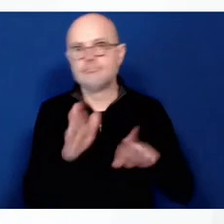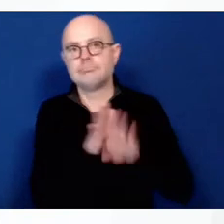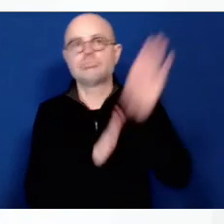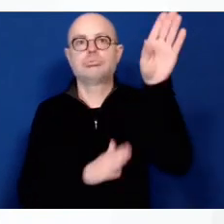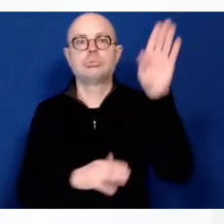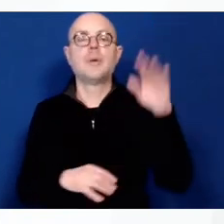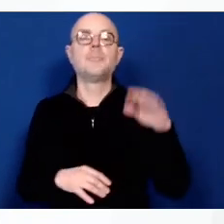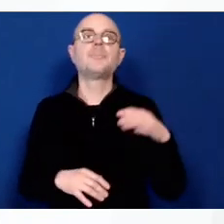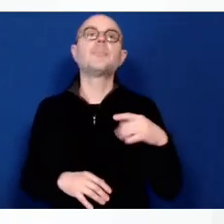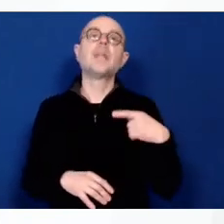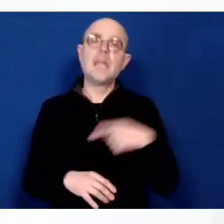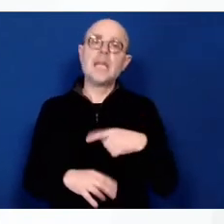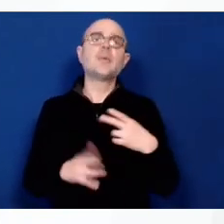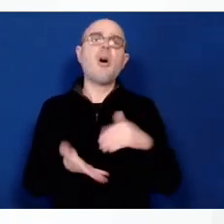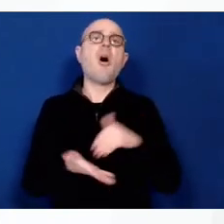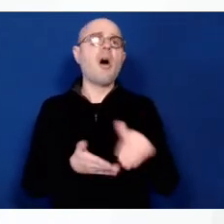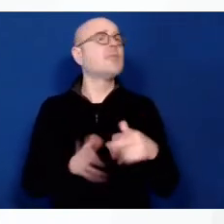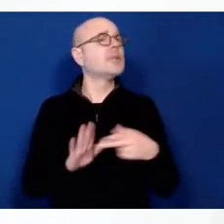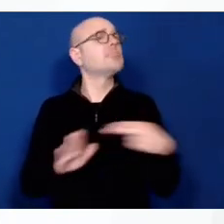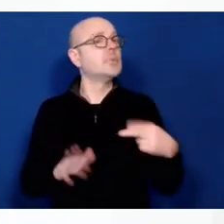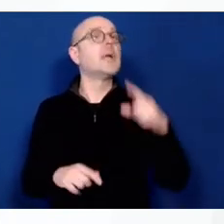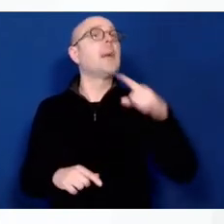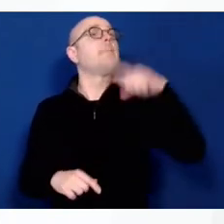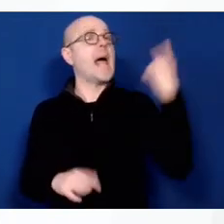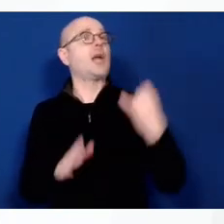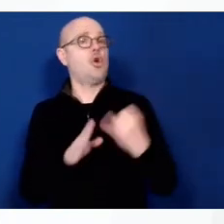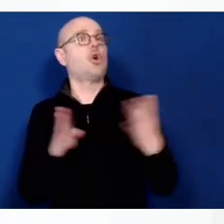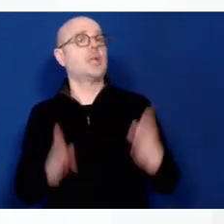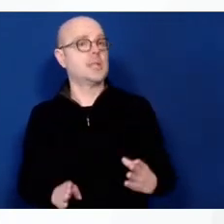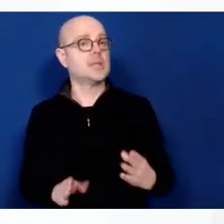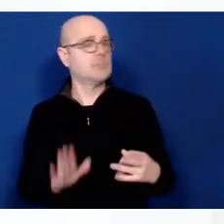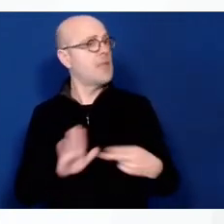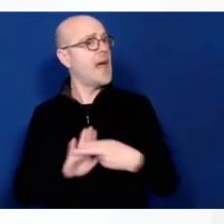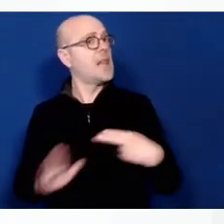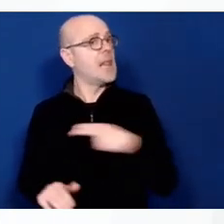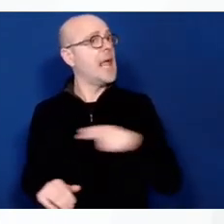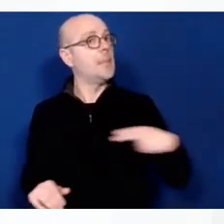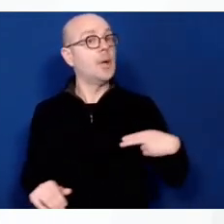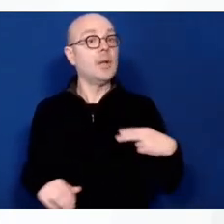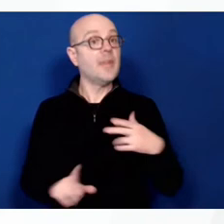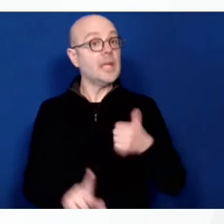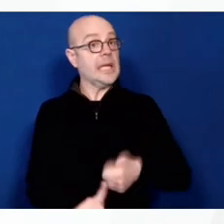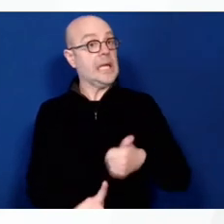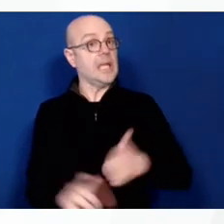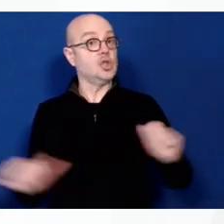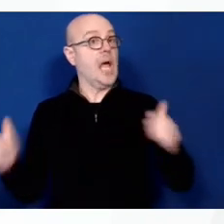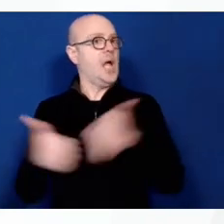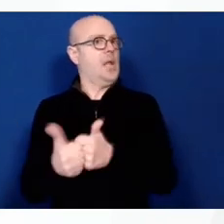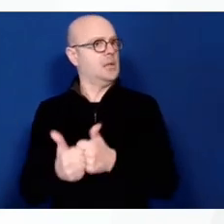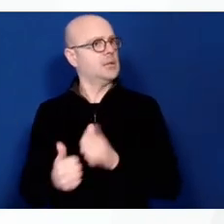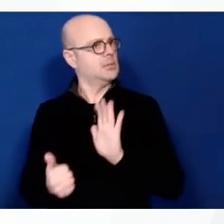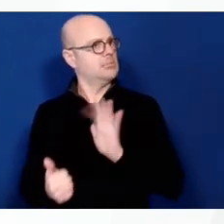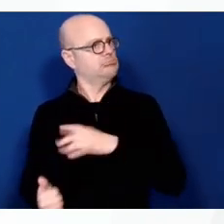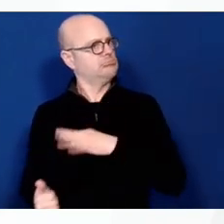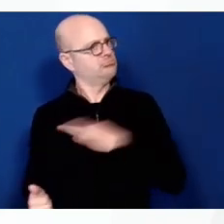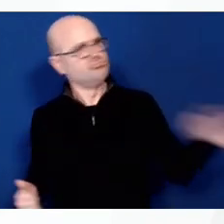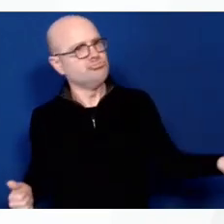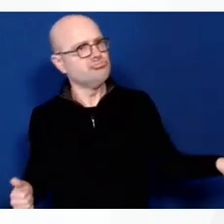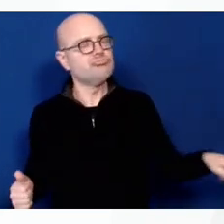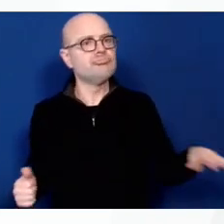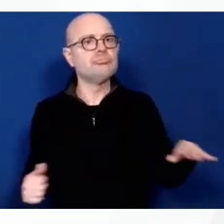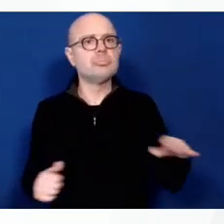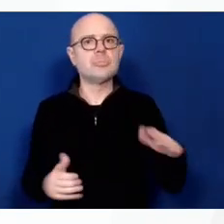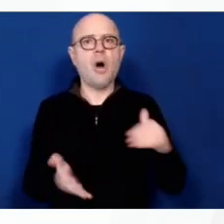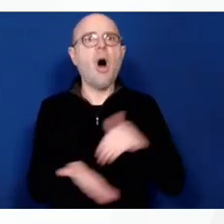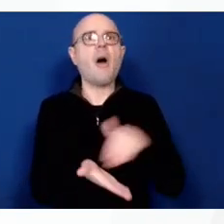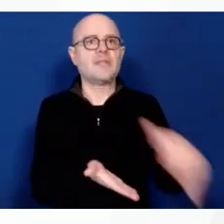as first and foremost a Black artist, a label that he challenged at every opportunity. As he told one interviewer